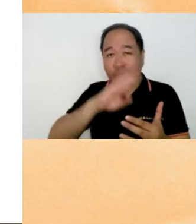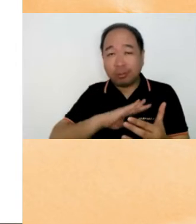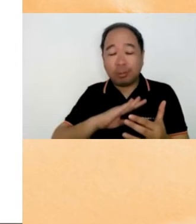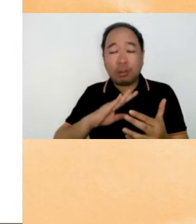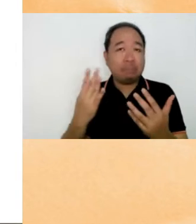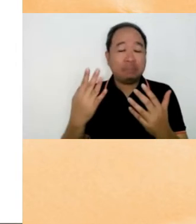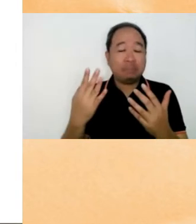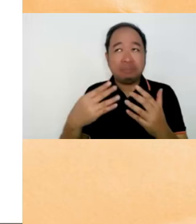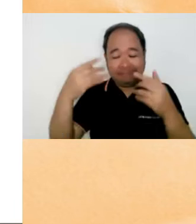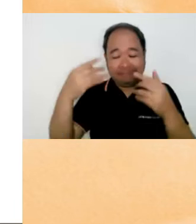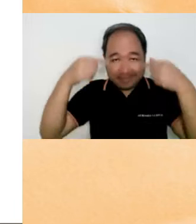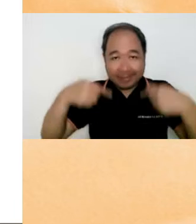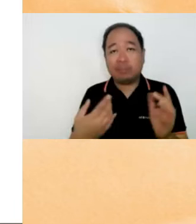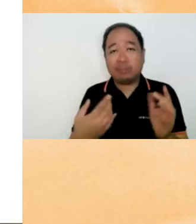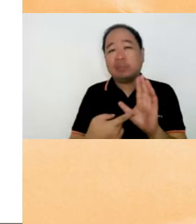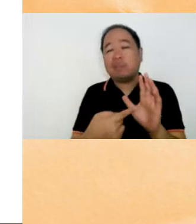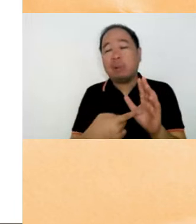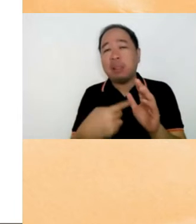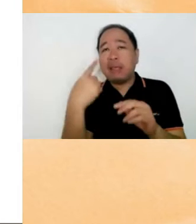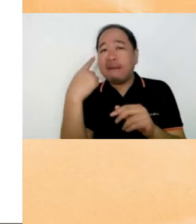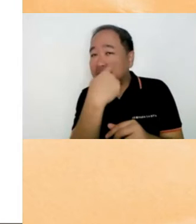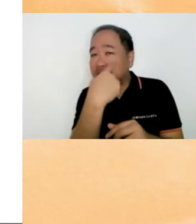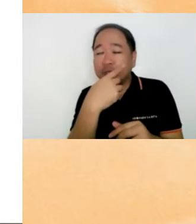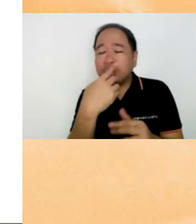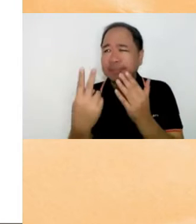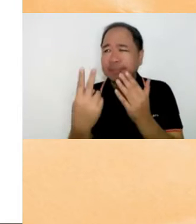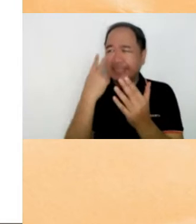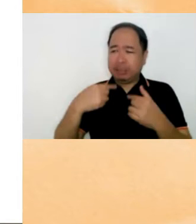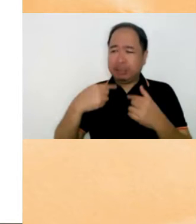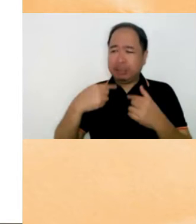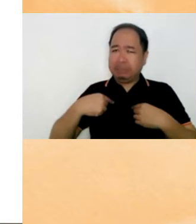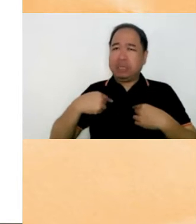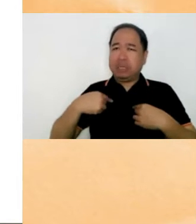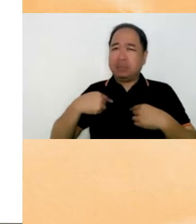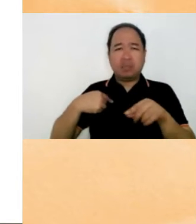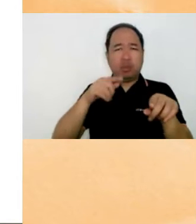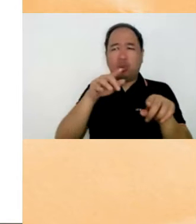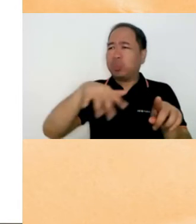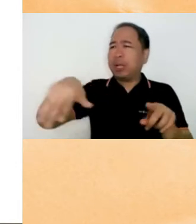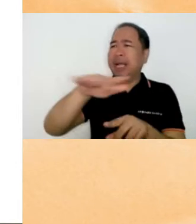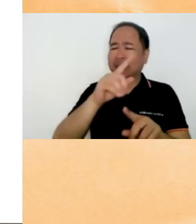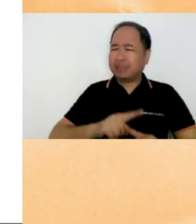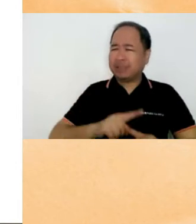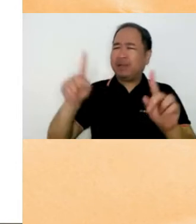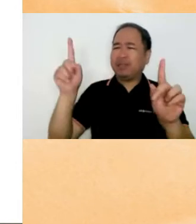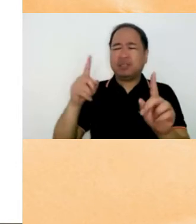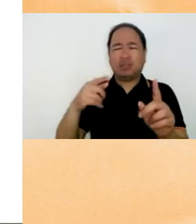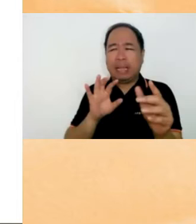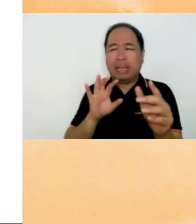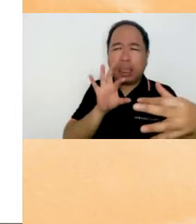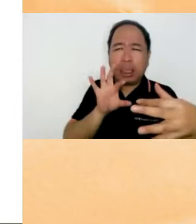the distinction between self and the outside world harder to achieve. No? The same way goes